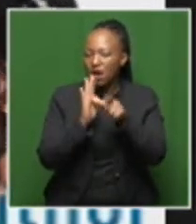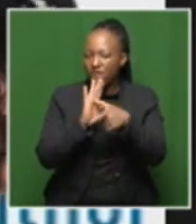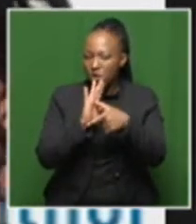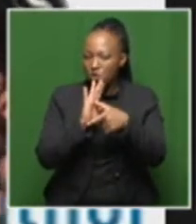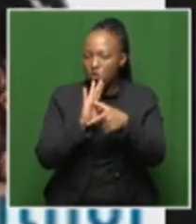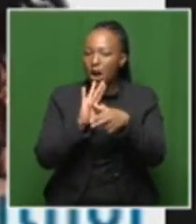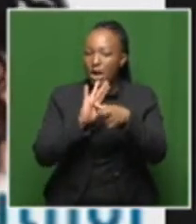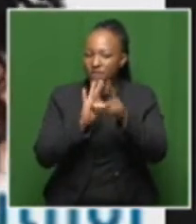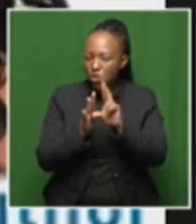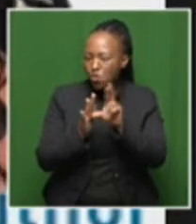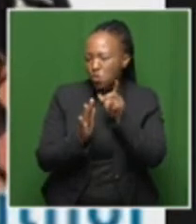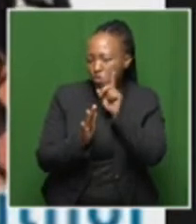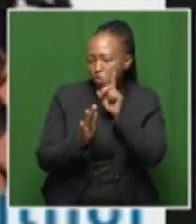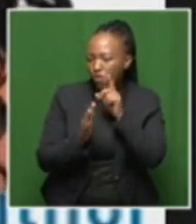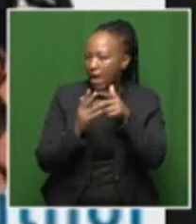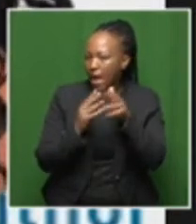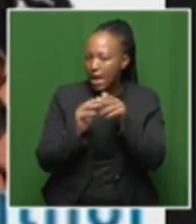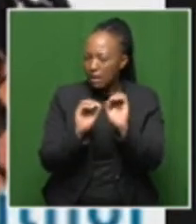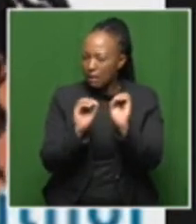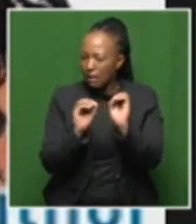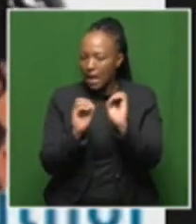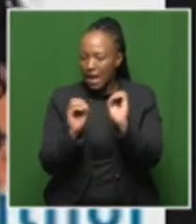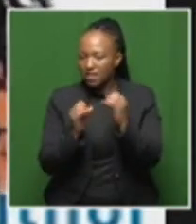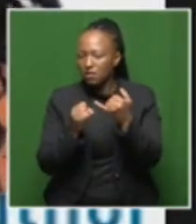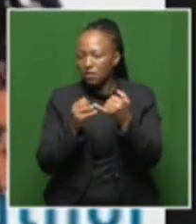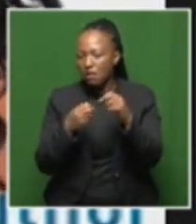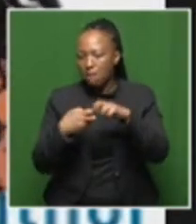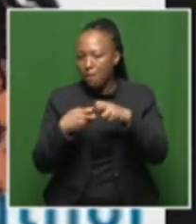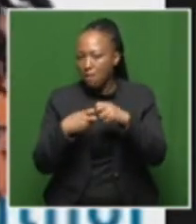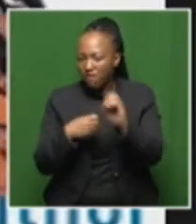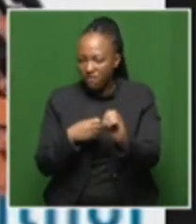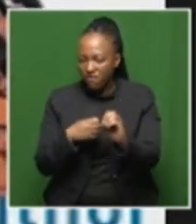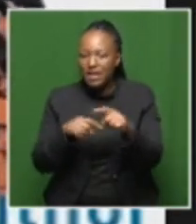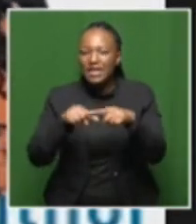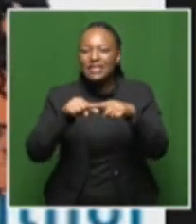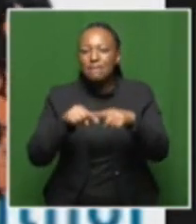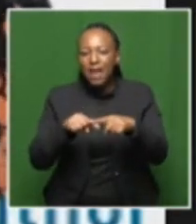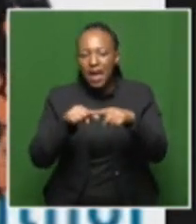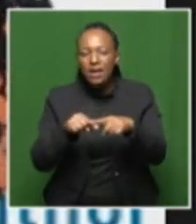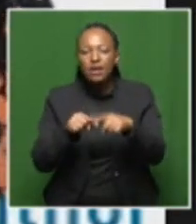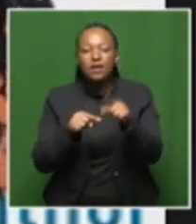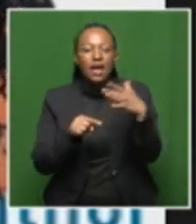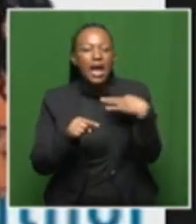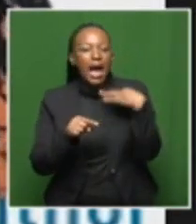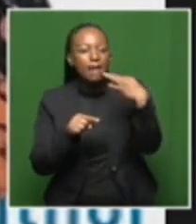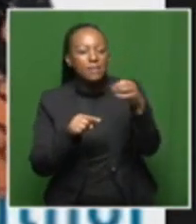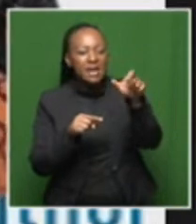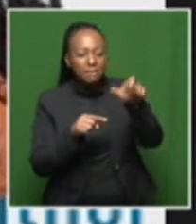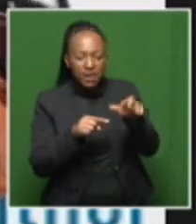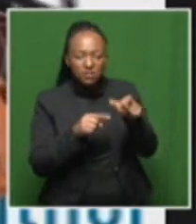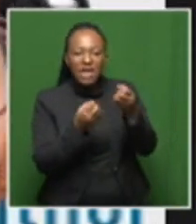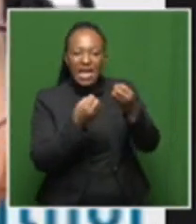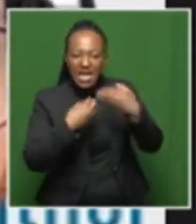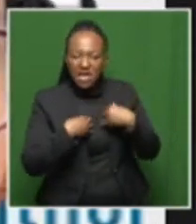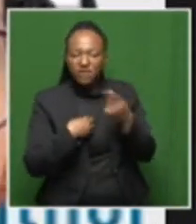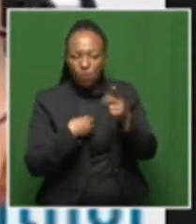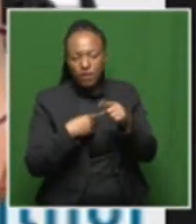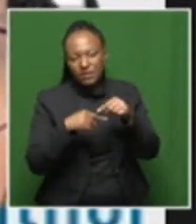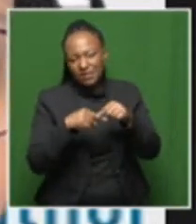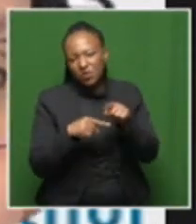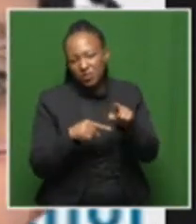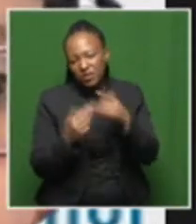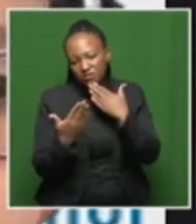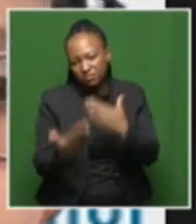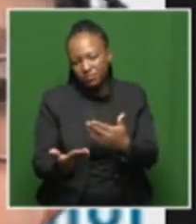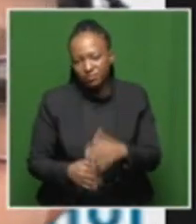aren't any queries. That typically goes quickly. So it really depends on what the applicant provides us. Thank you.